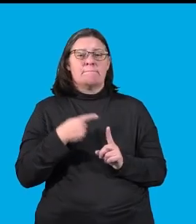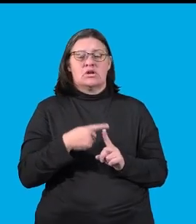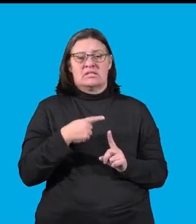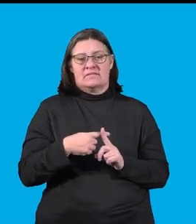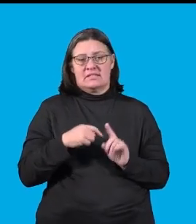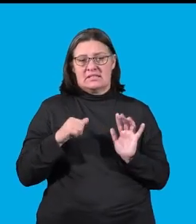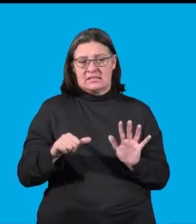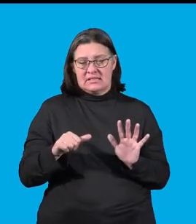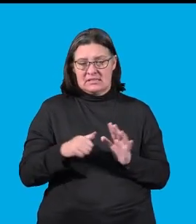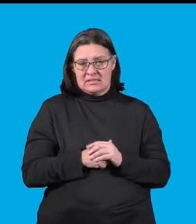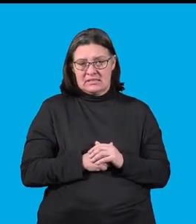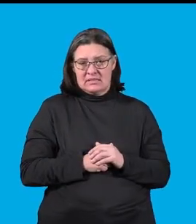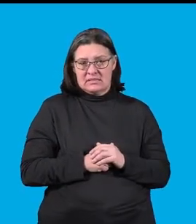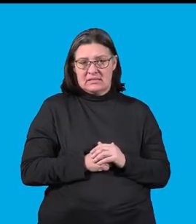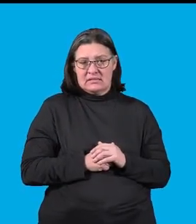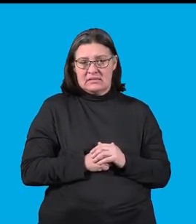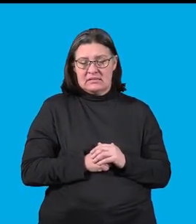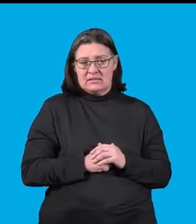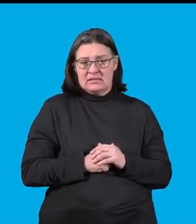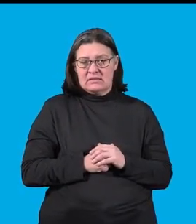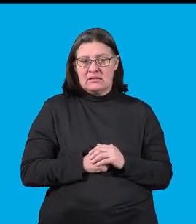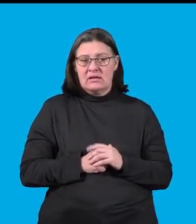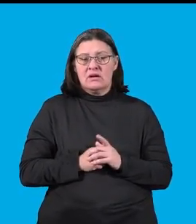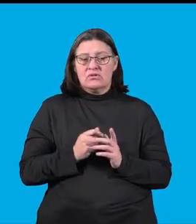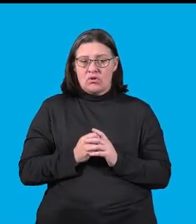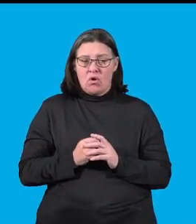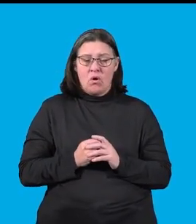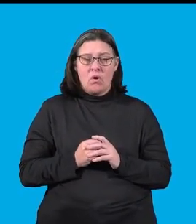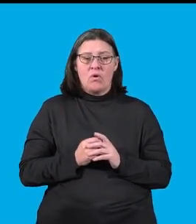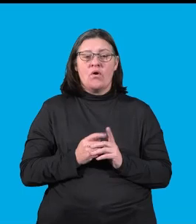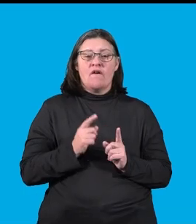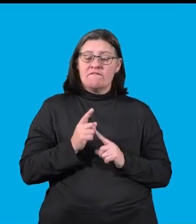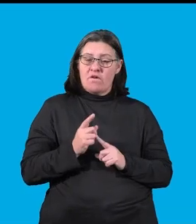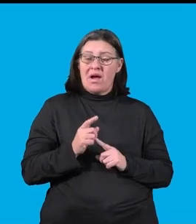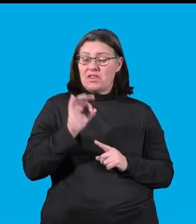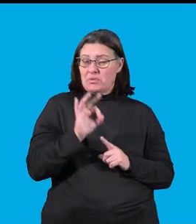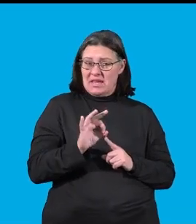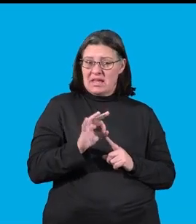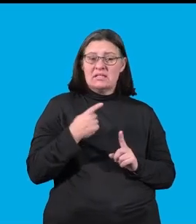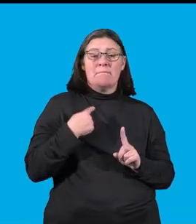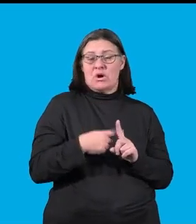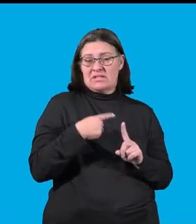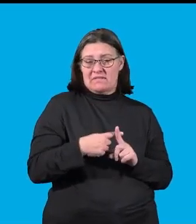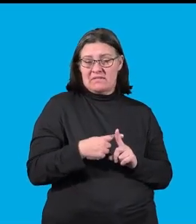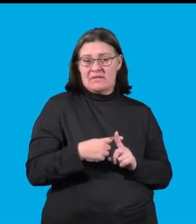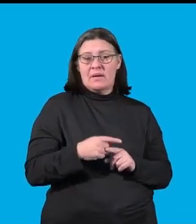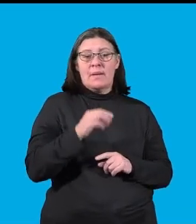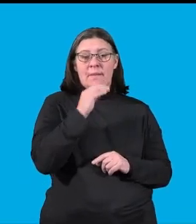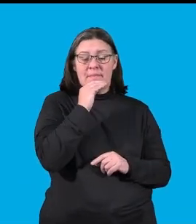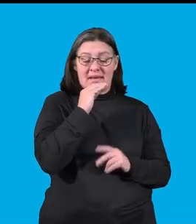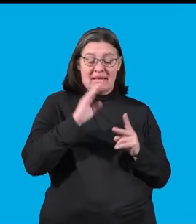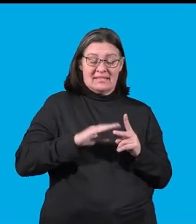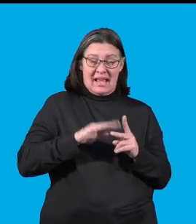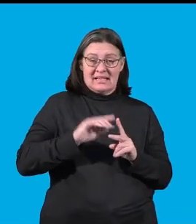that point is positive. Okay, so the second derivative at 3 is positive.